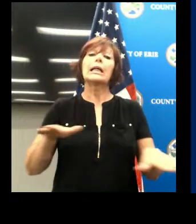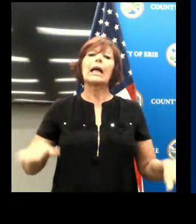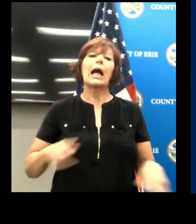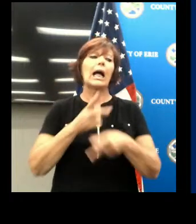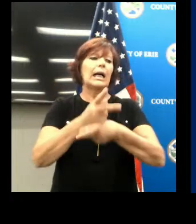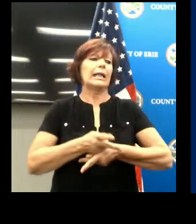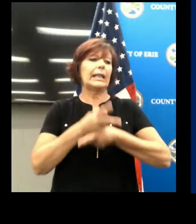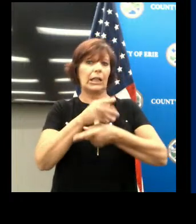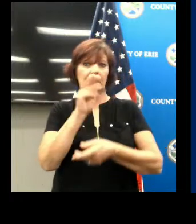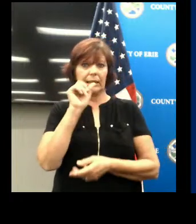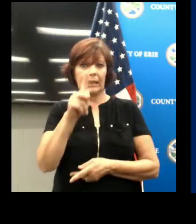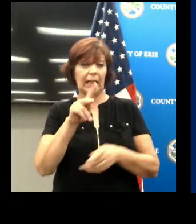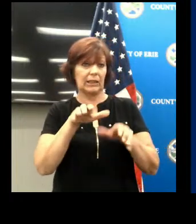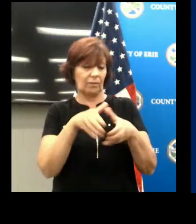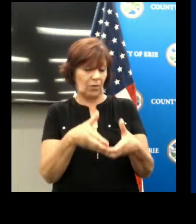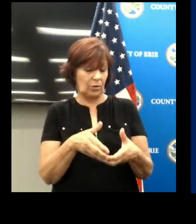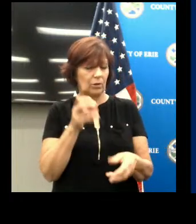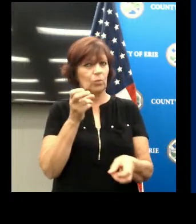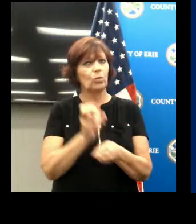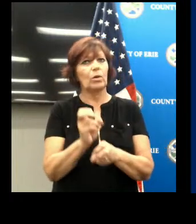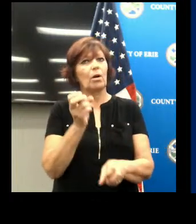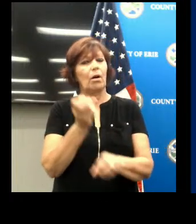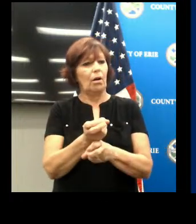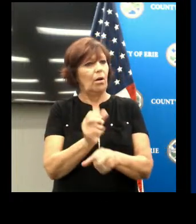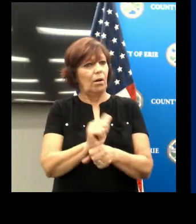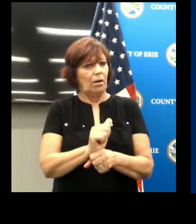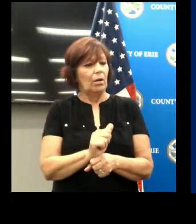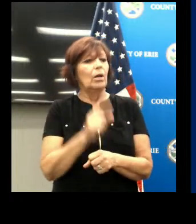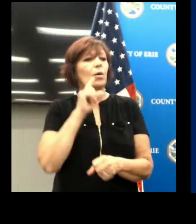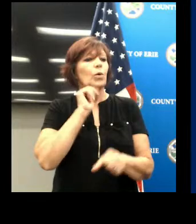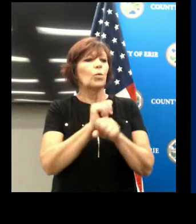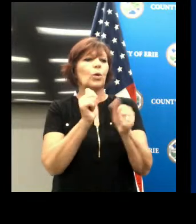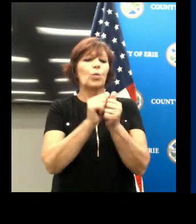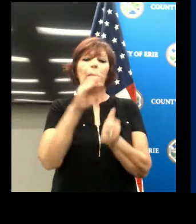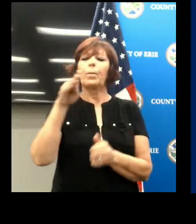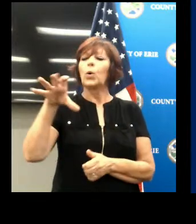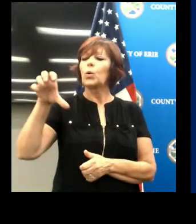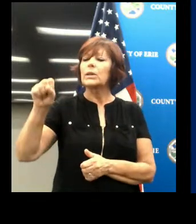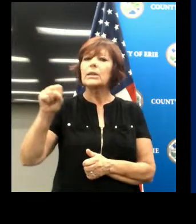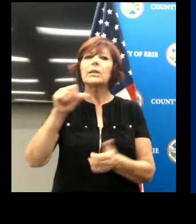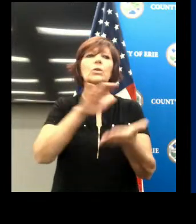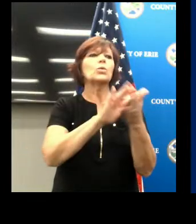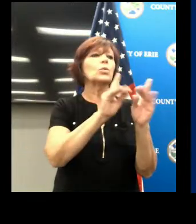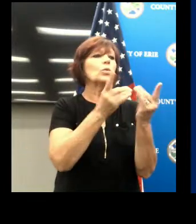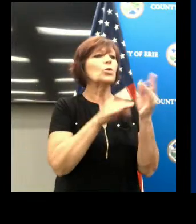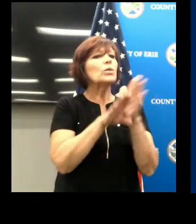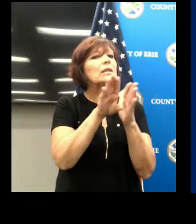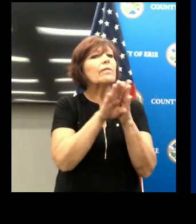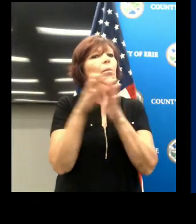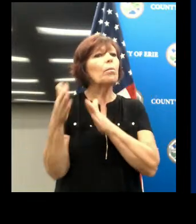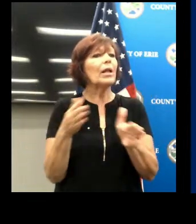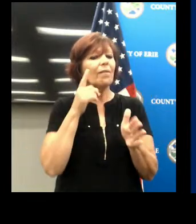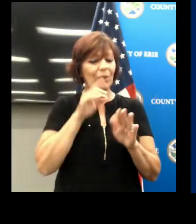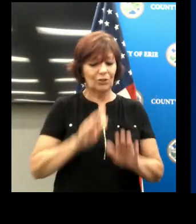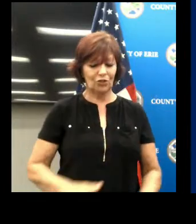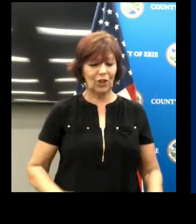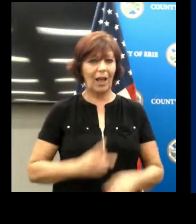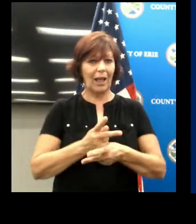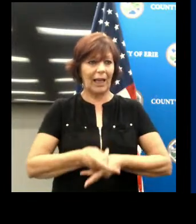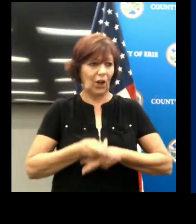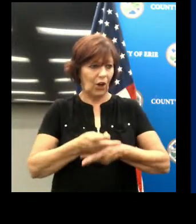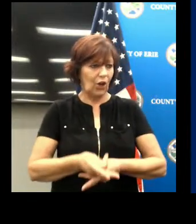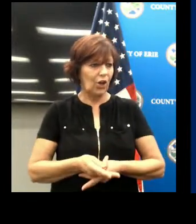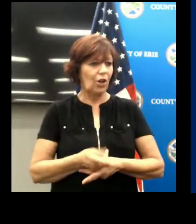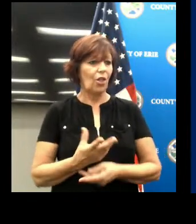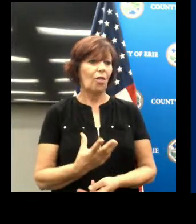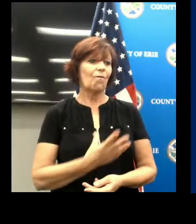is working very hard. Right now, the task force has been working with Erie One BOCES and local school districts to develop plans for child care. The